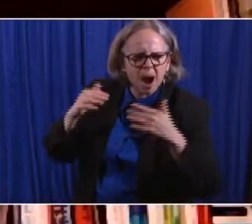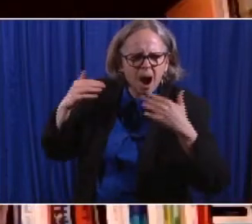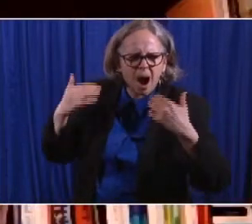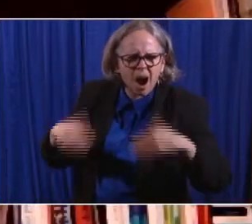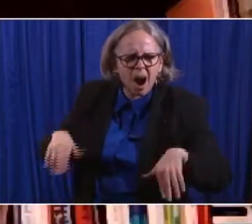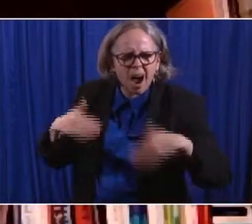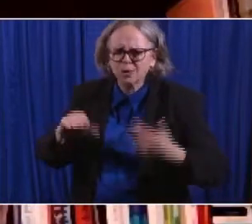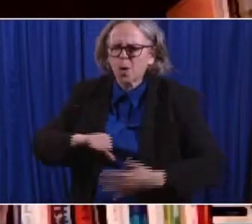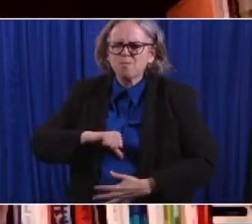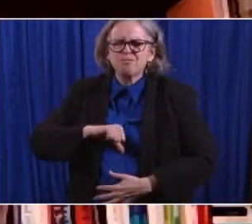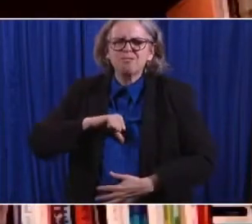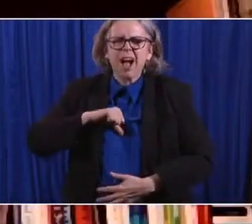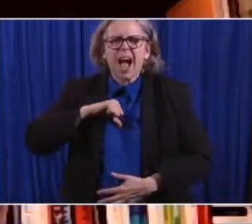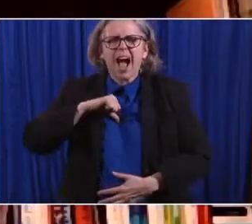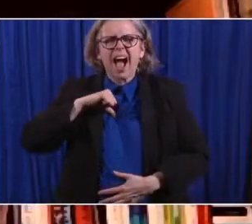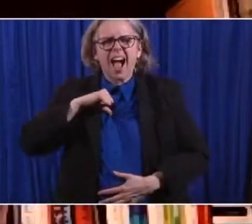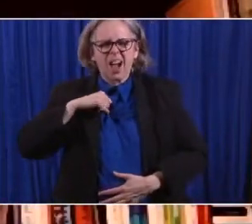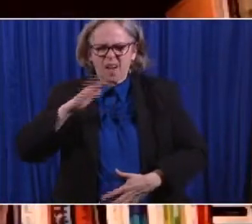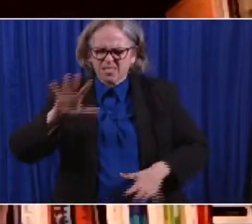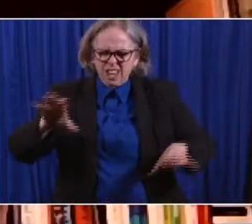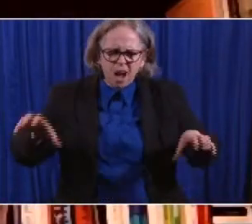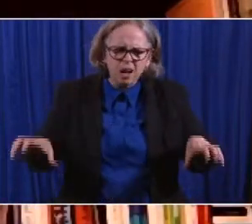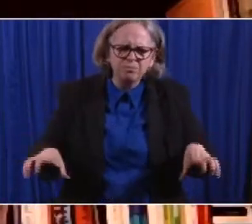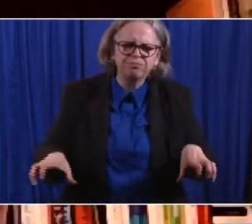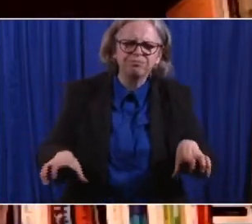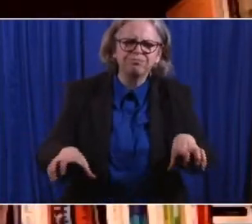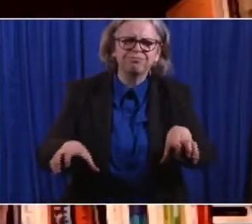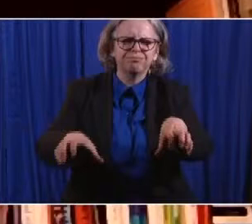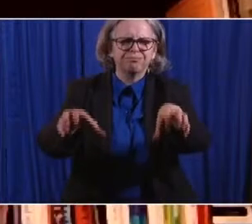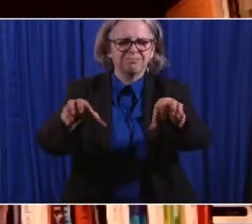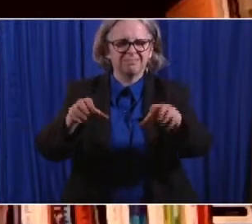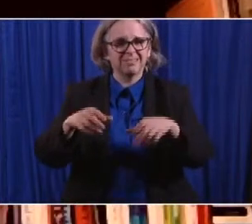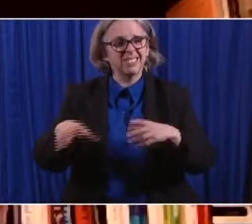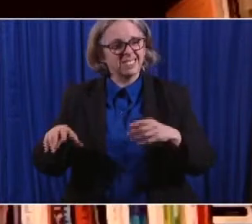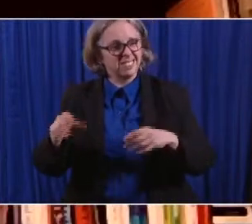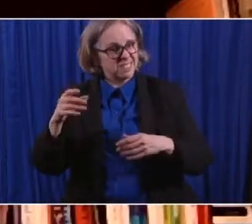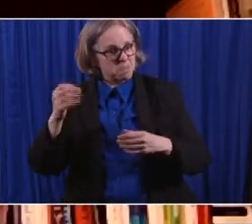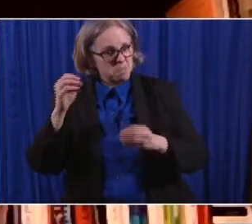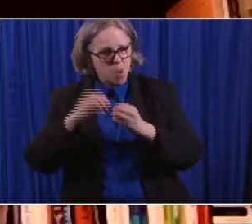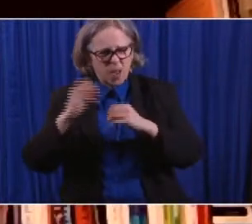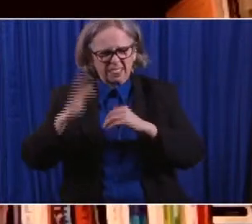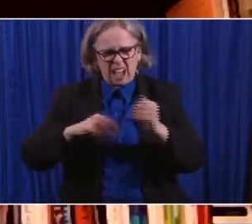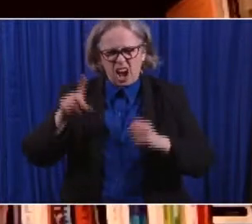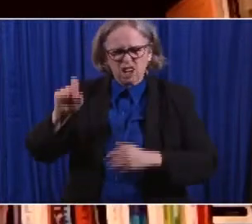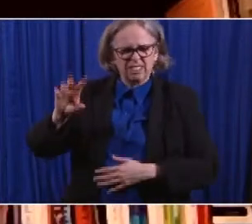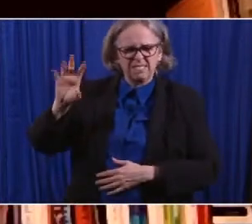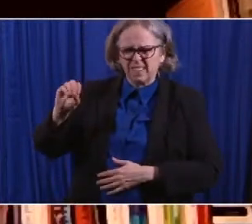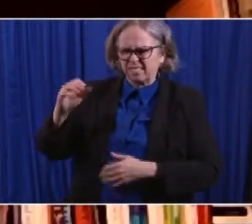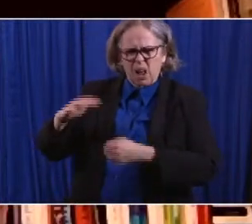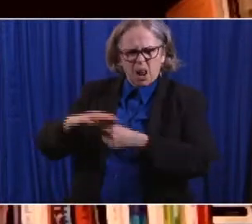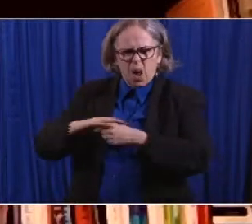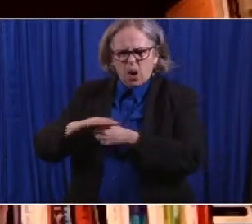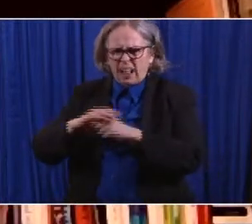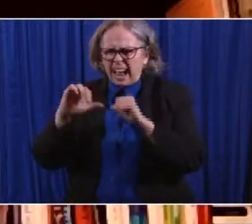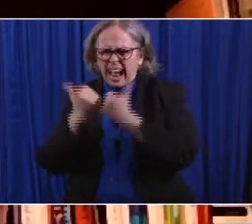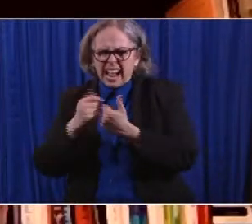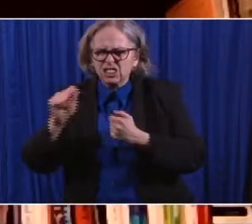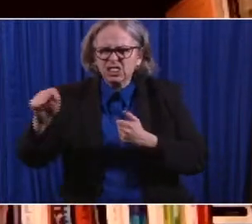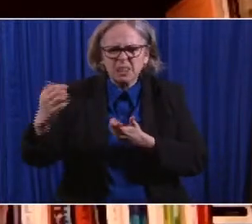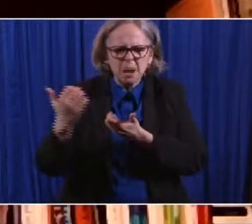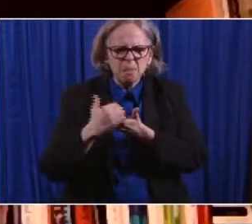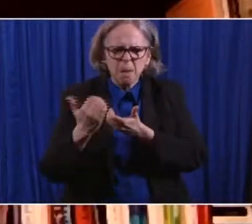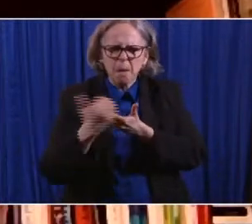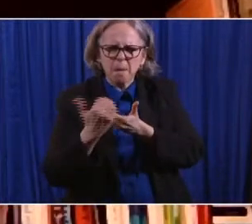for the partnership of the 150 plus local agencies that help administer our workforce and health and human